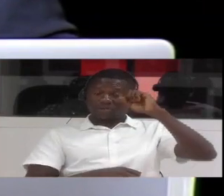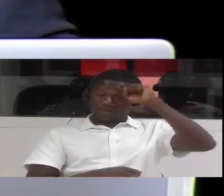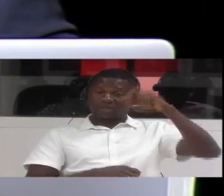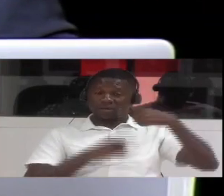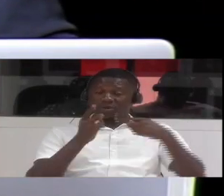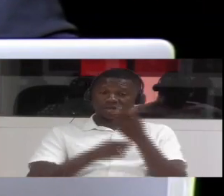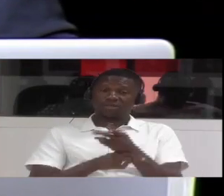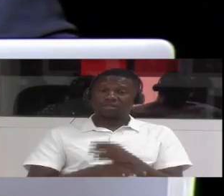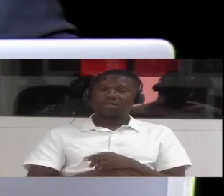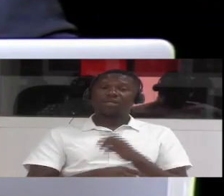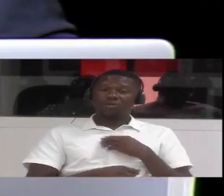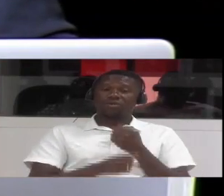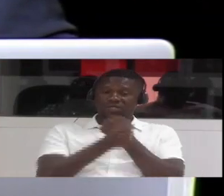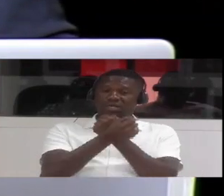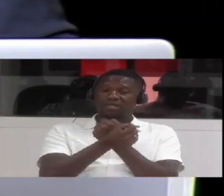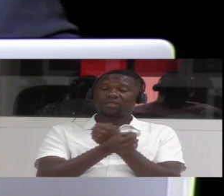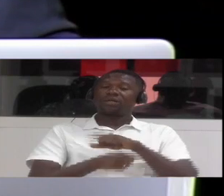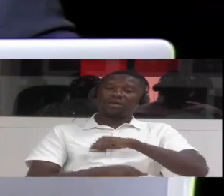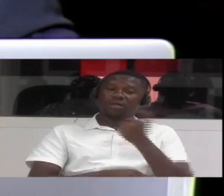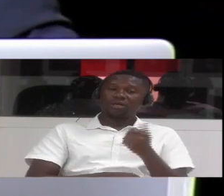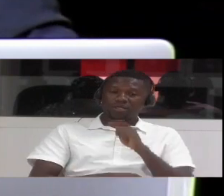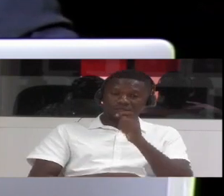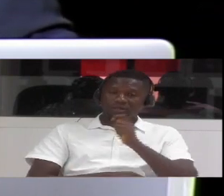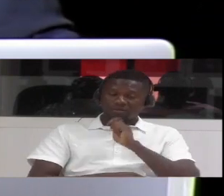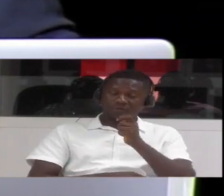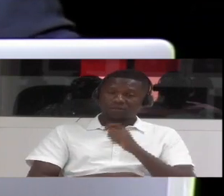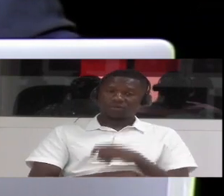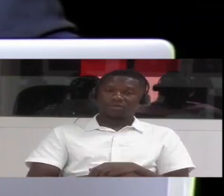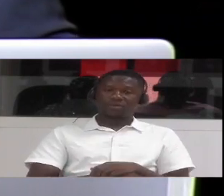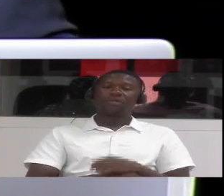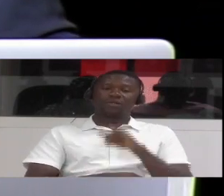arrested and interviewed. Yes.